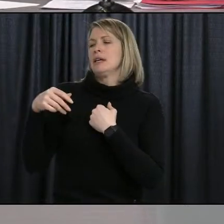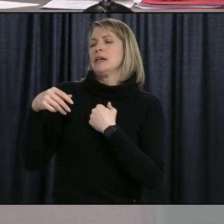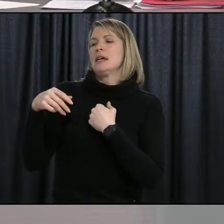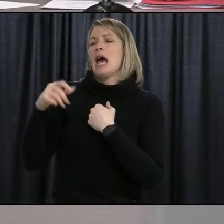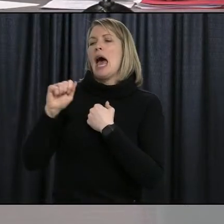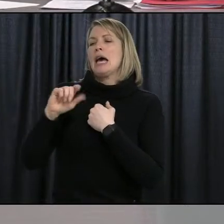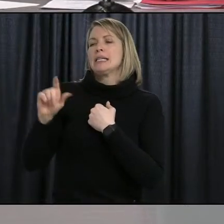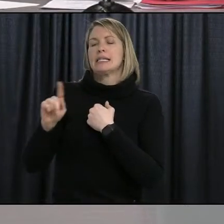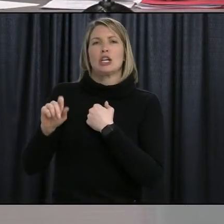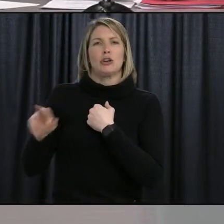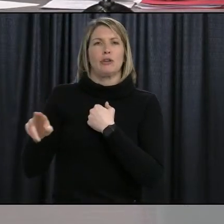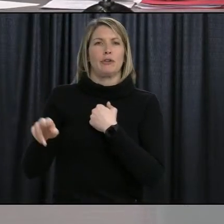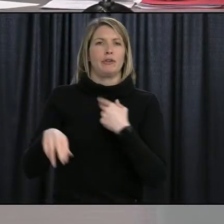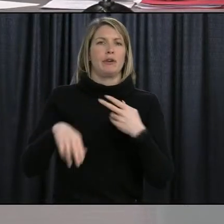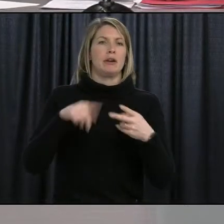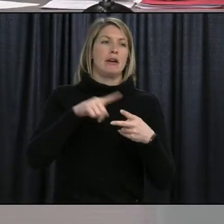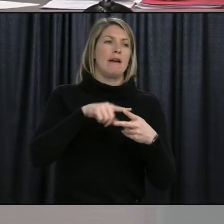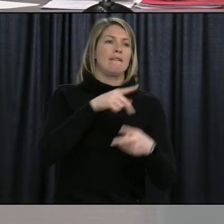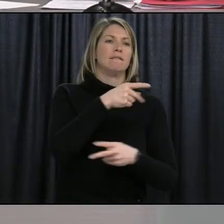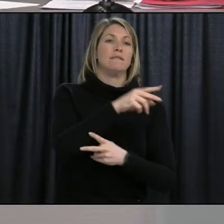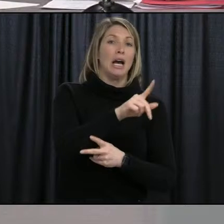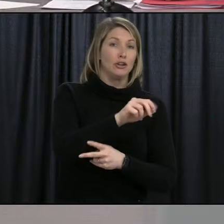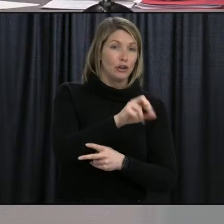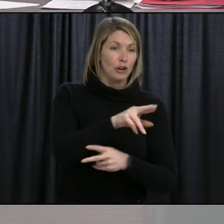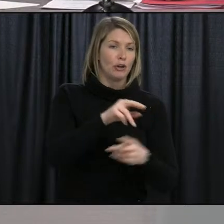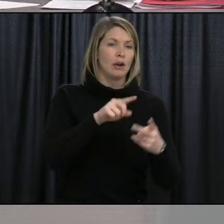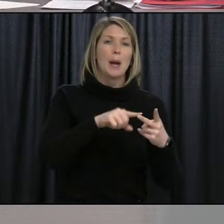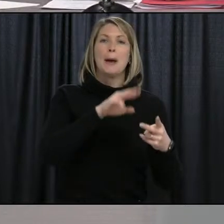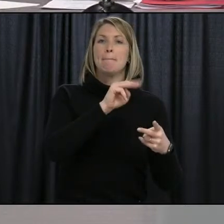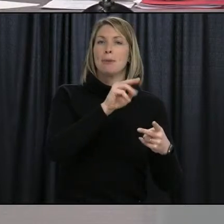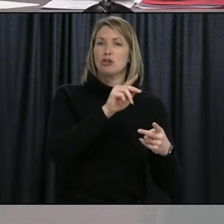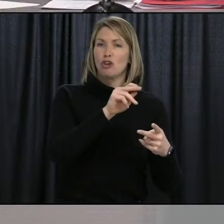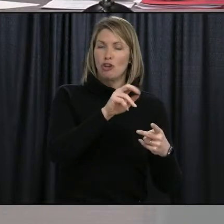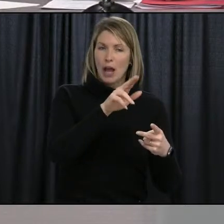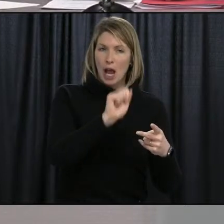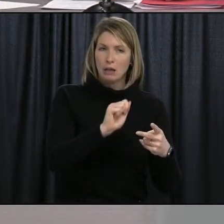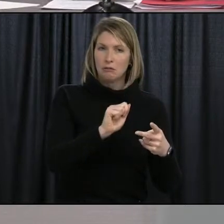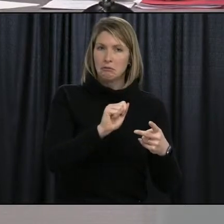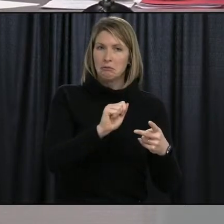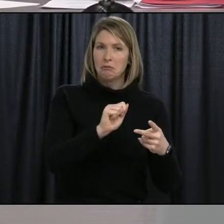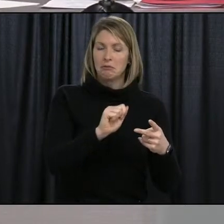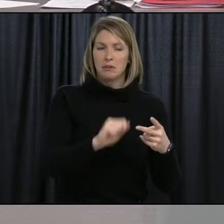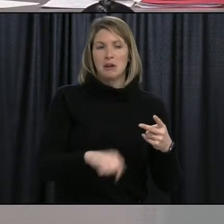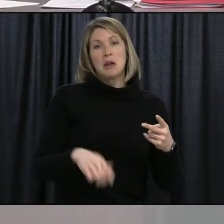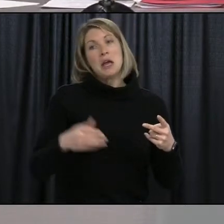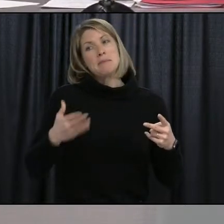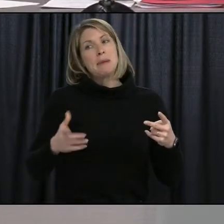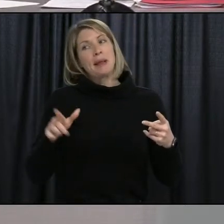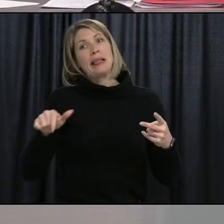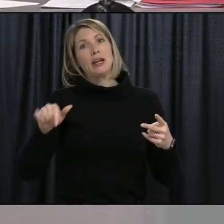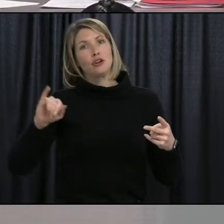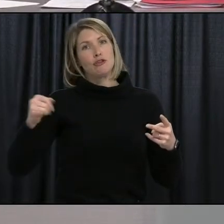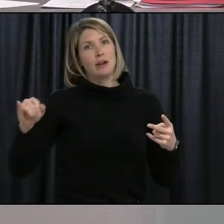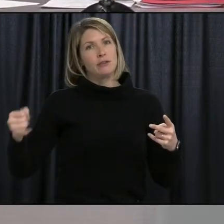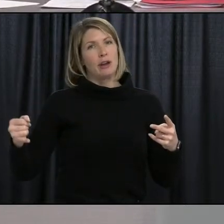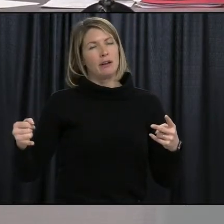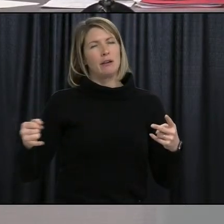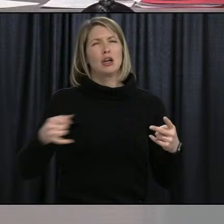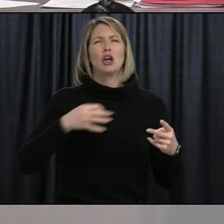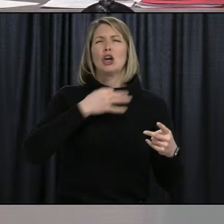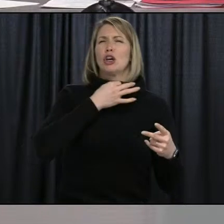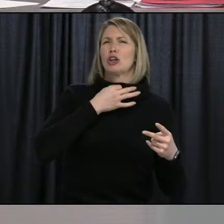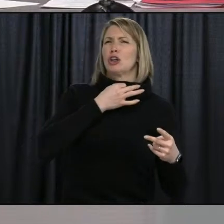the J&J Janssen vaccine. Are there still two queues, or now do we just have one queue